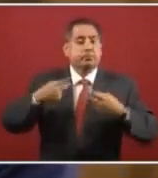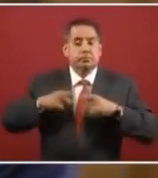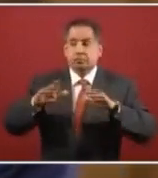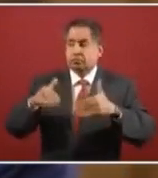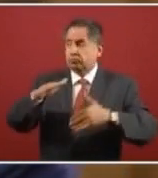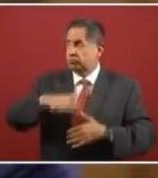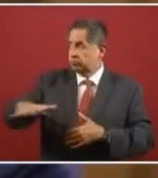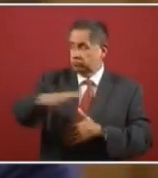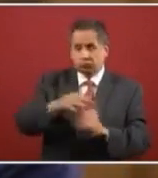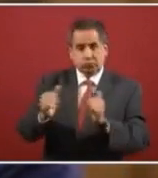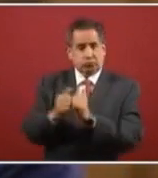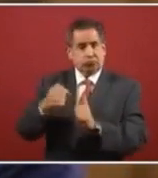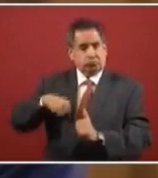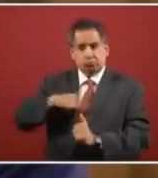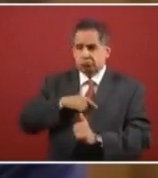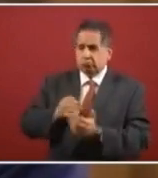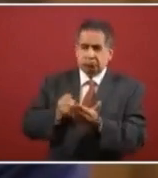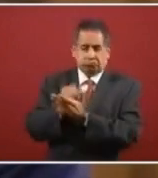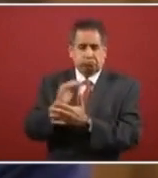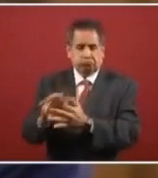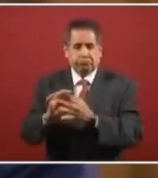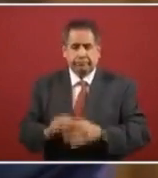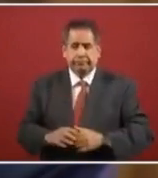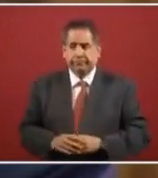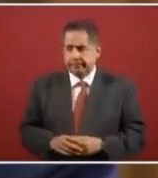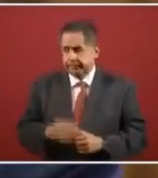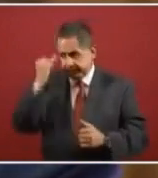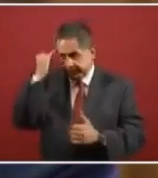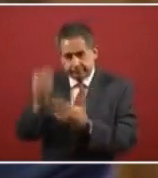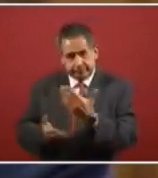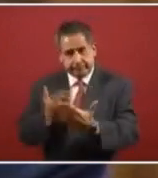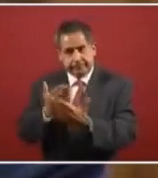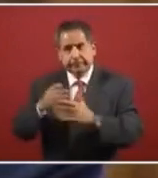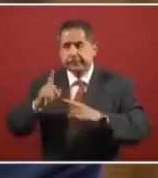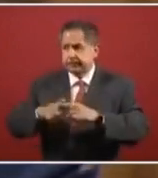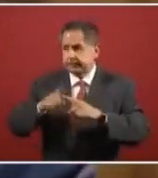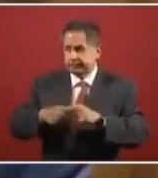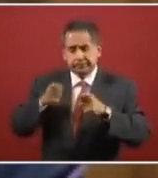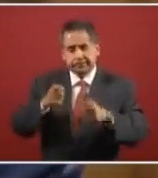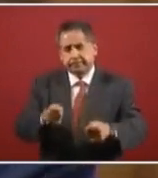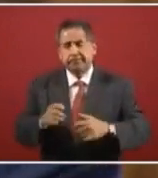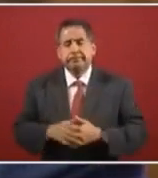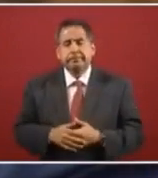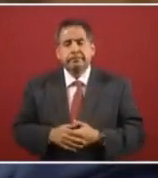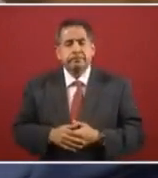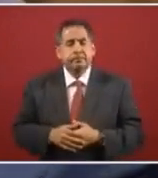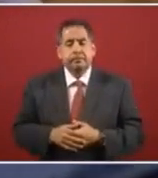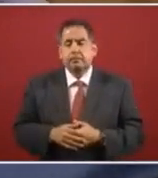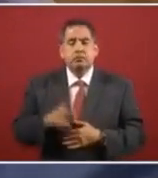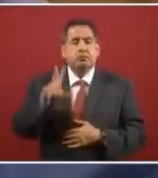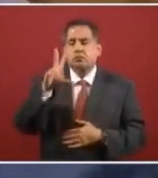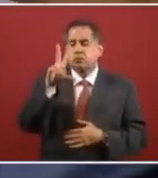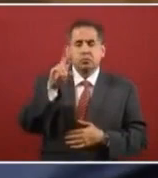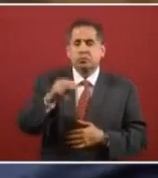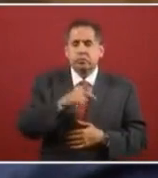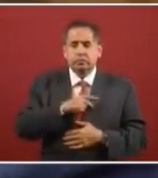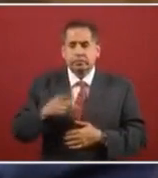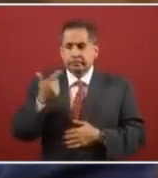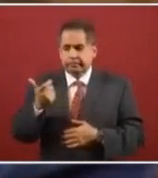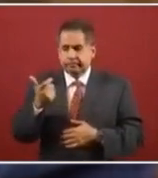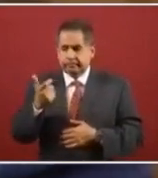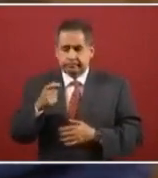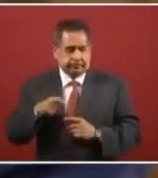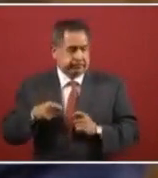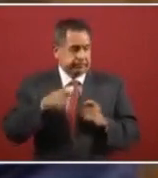this is a government for the people by the people and for the people the purpose is that the money